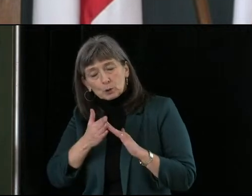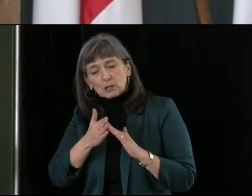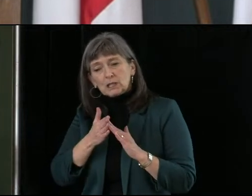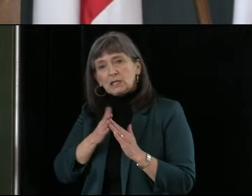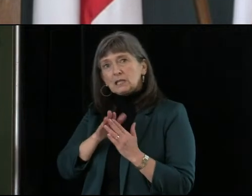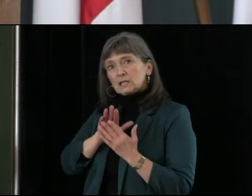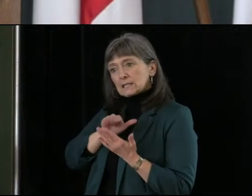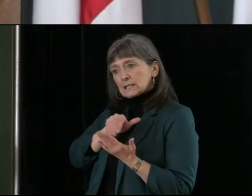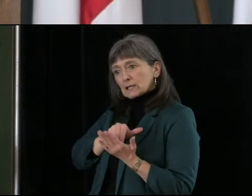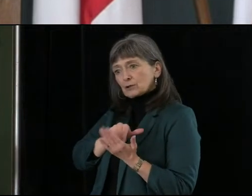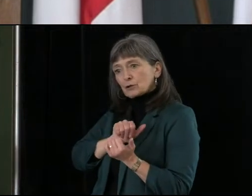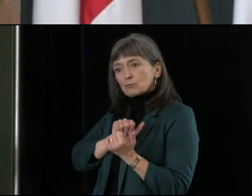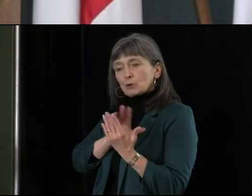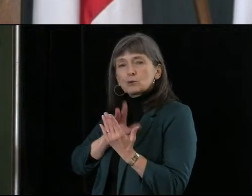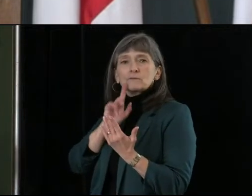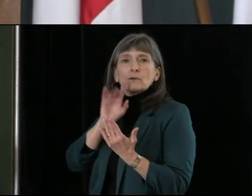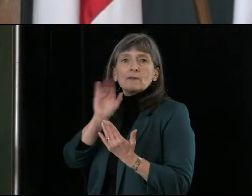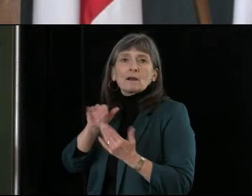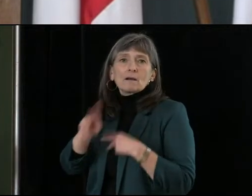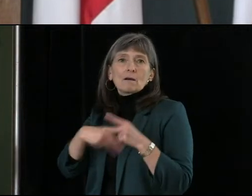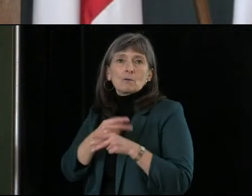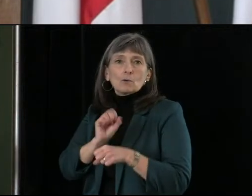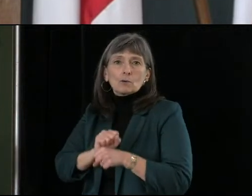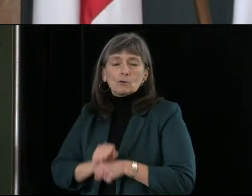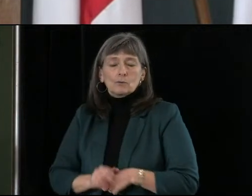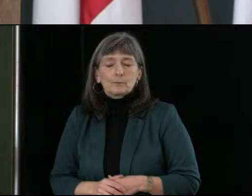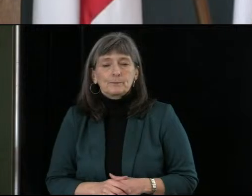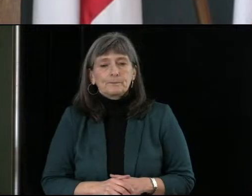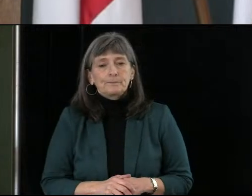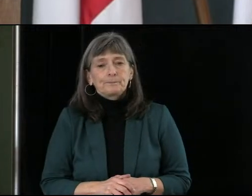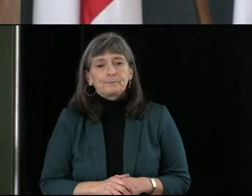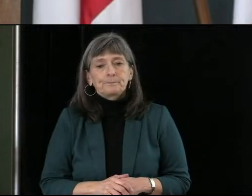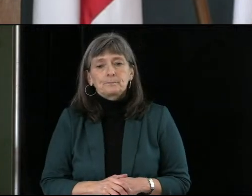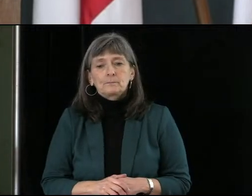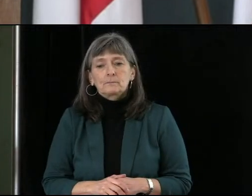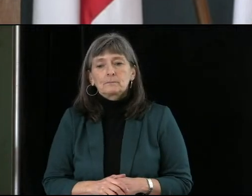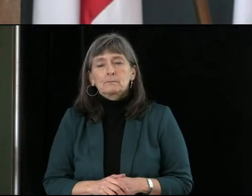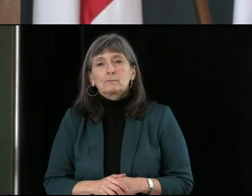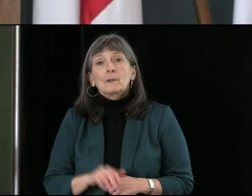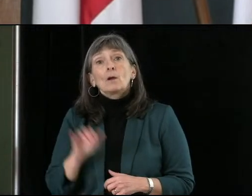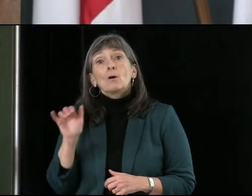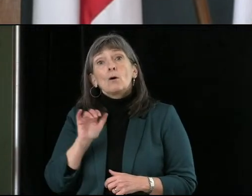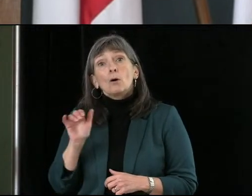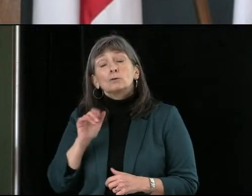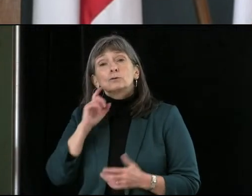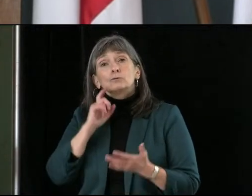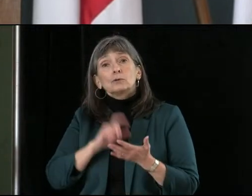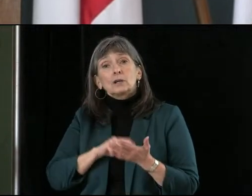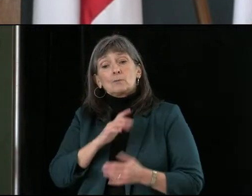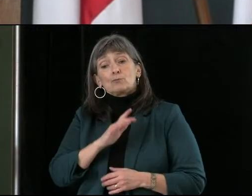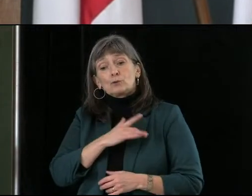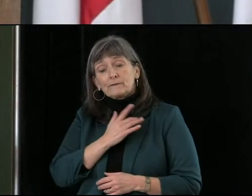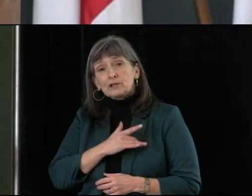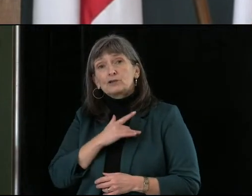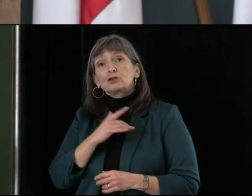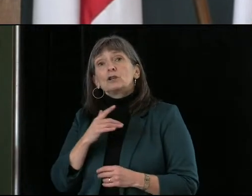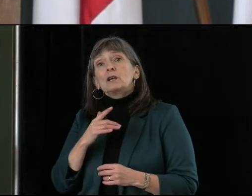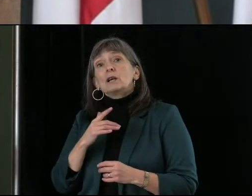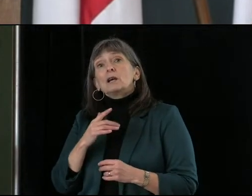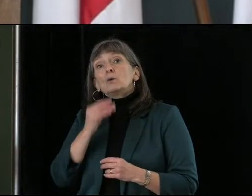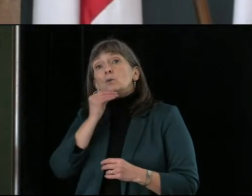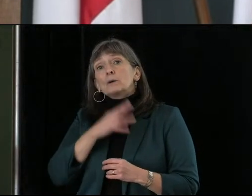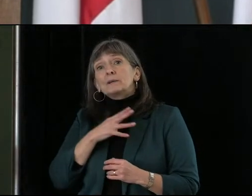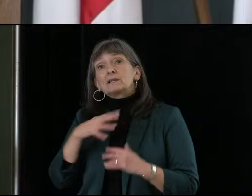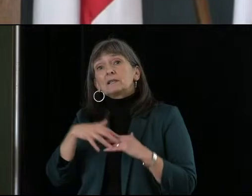relates to violence prevention work. I would also like to recognize the Provincial Indigenous Women's Reconciliation